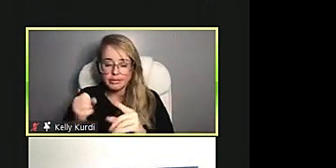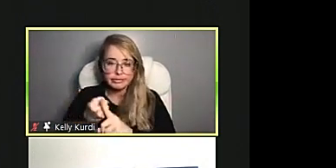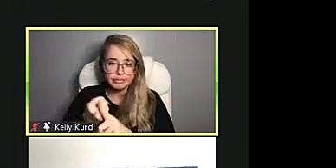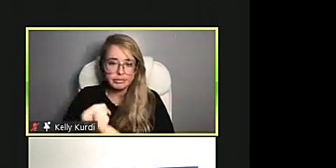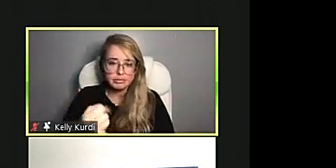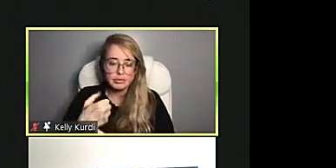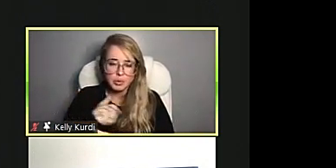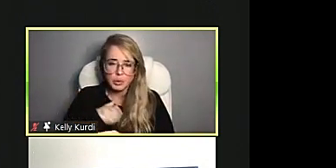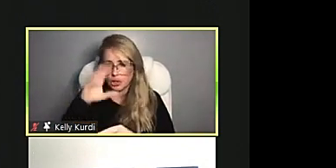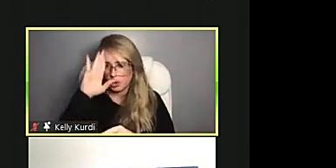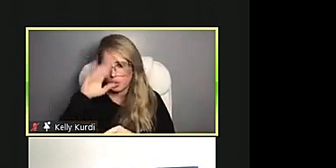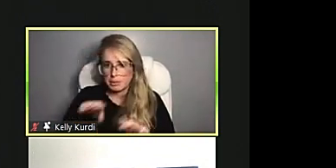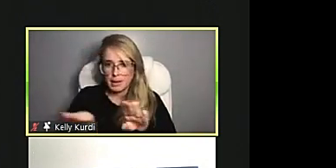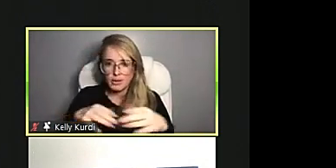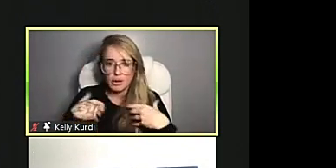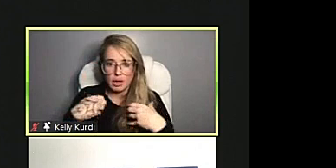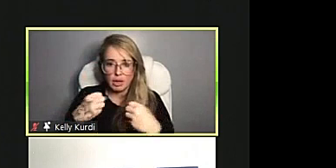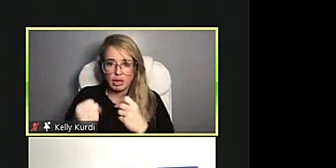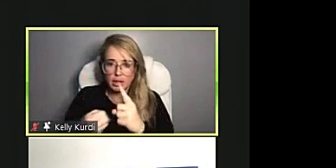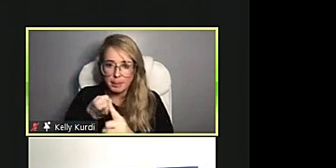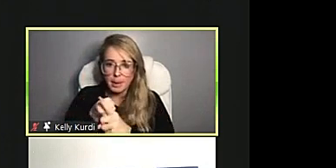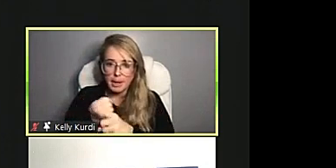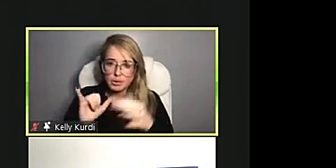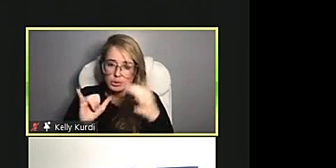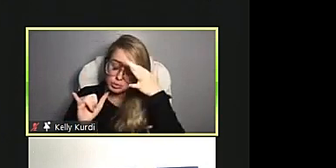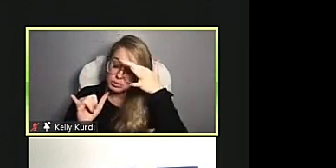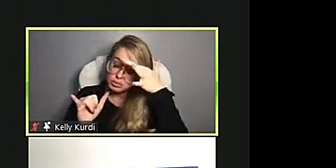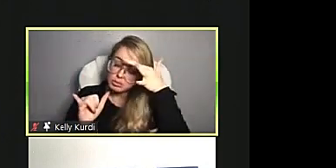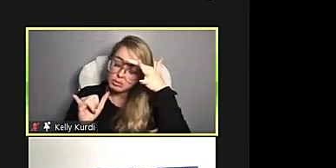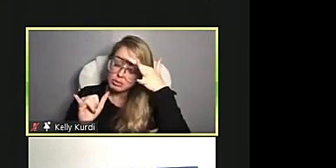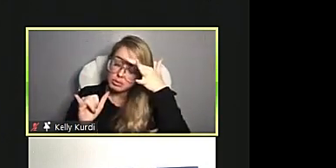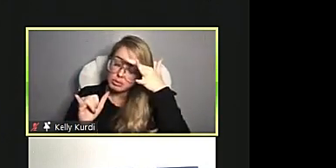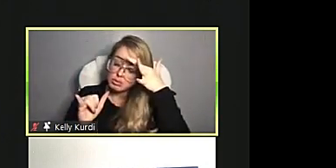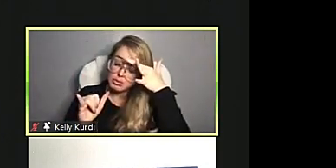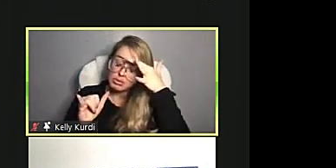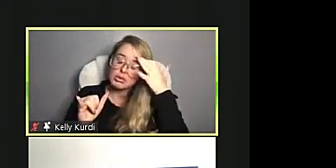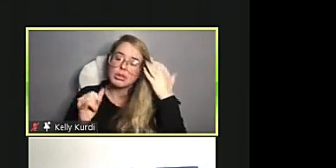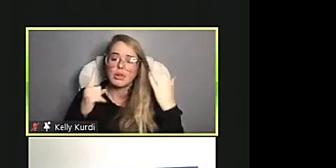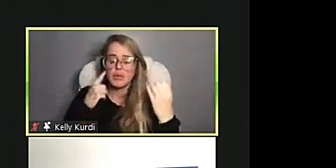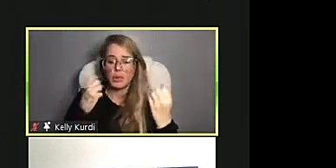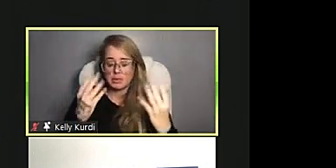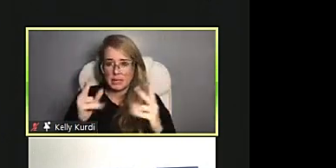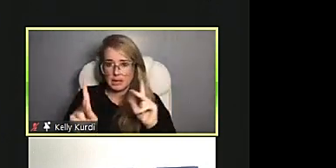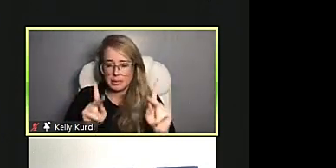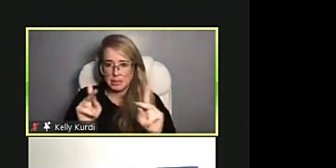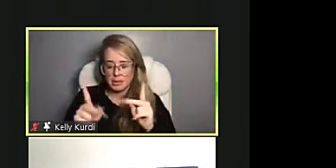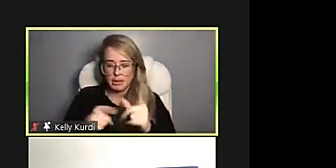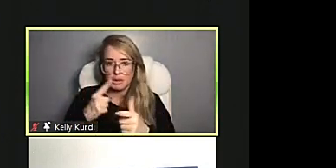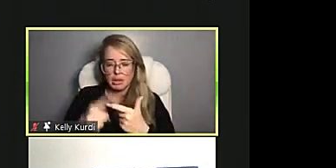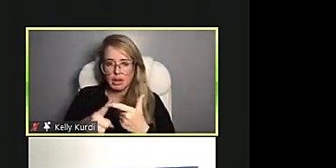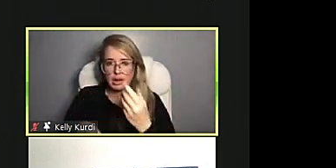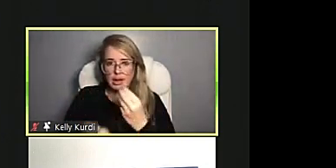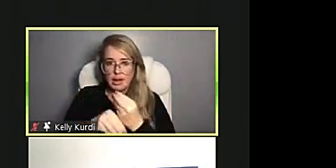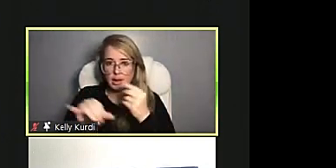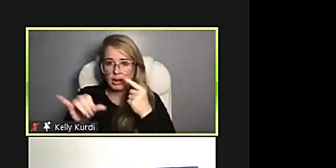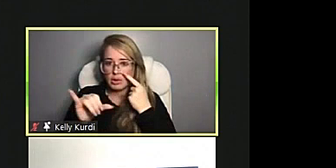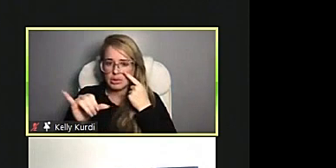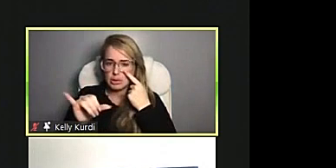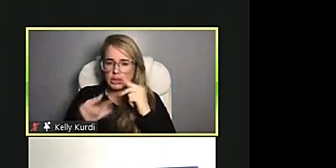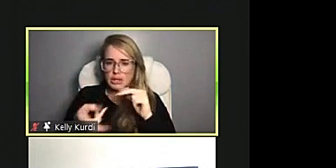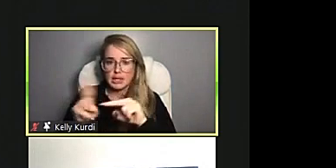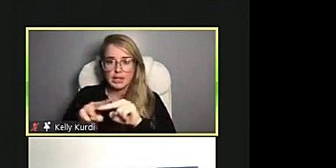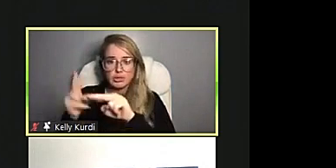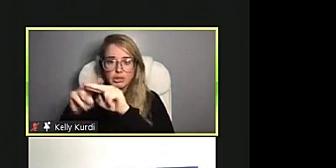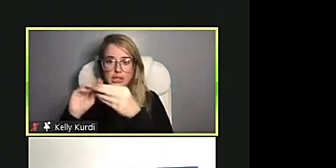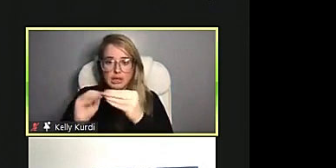been behavioral health impacts on many people of this pandemic, and then add in the increasing number of